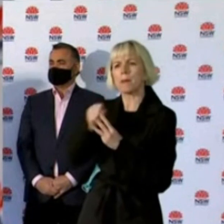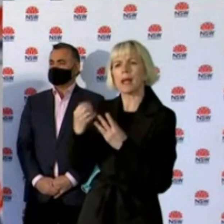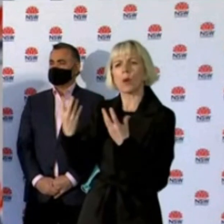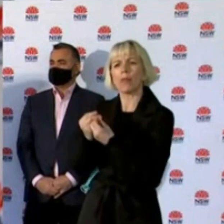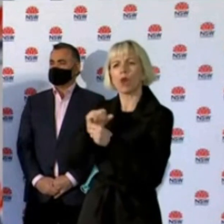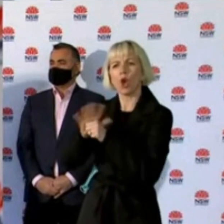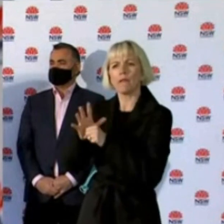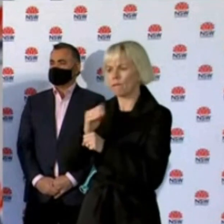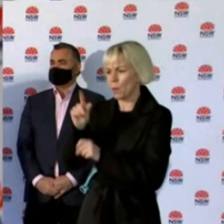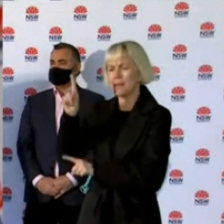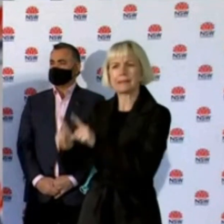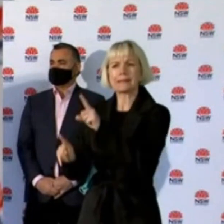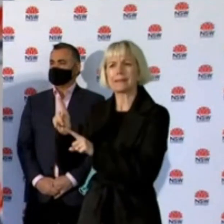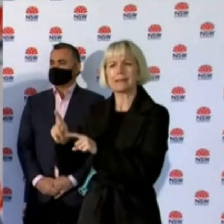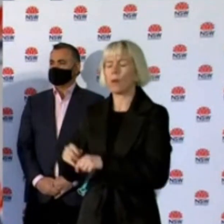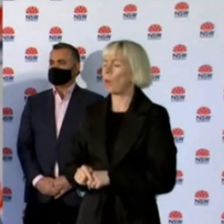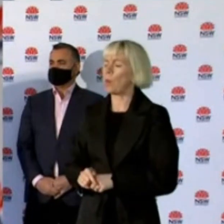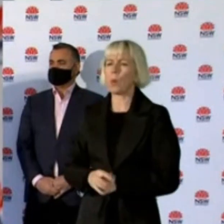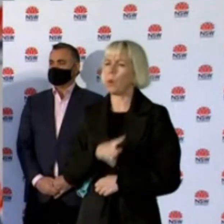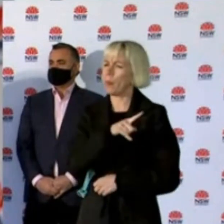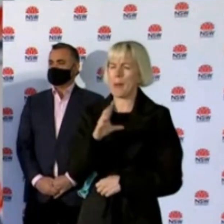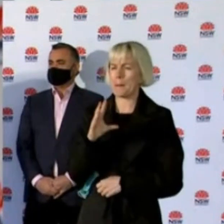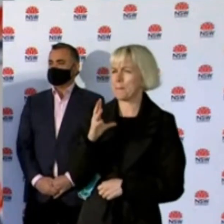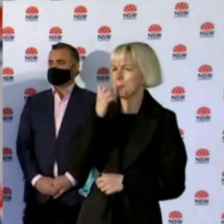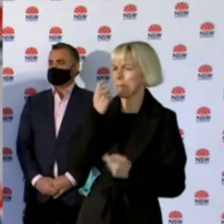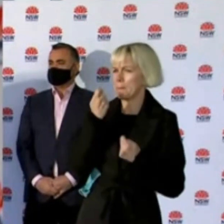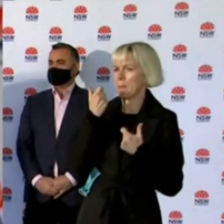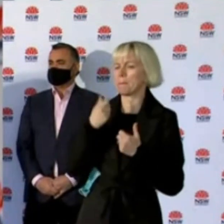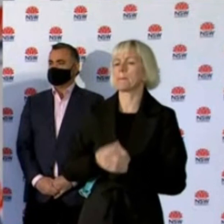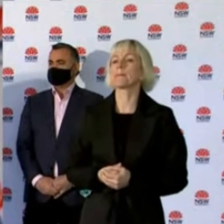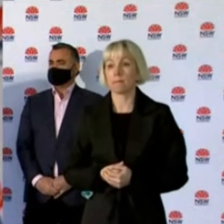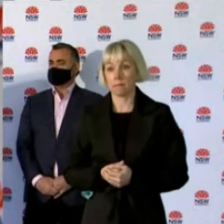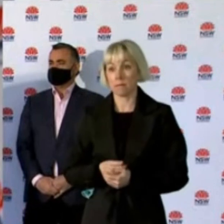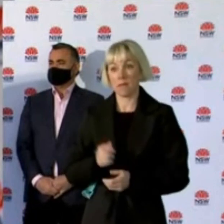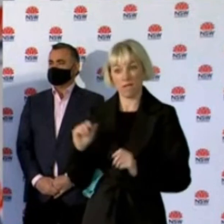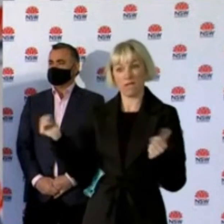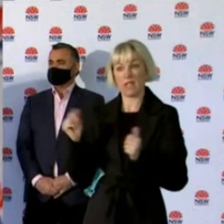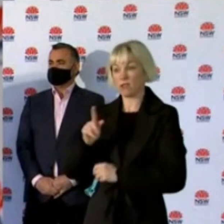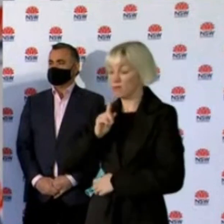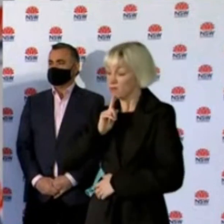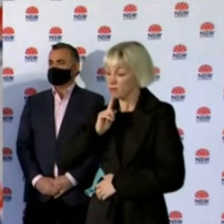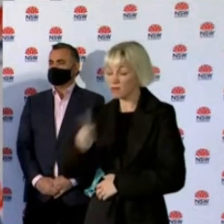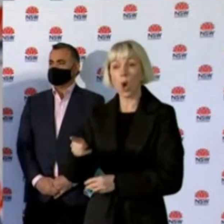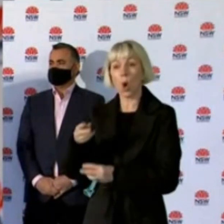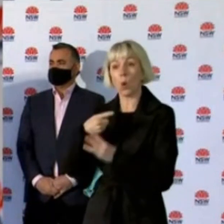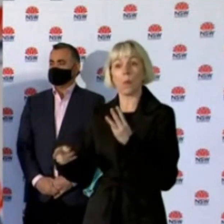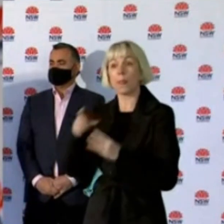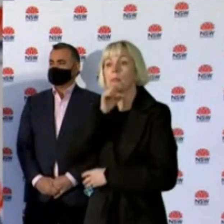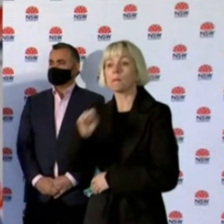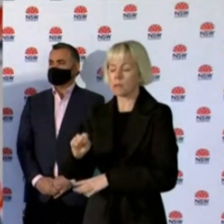Sydney and then at one point on their journey they were again provided some very strong and advice from health, and they continued